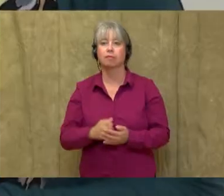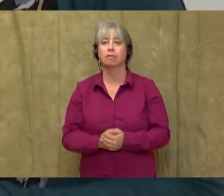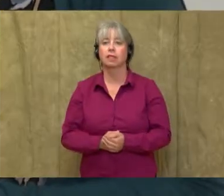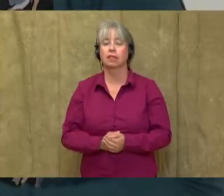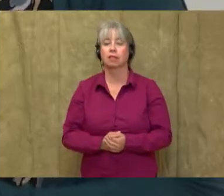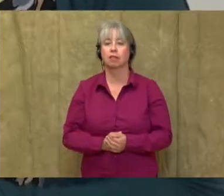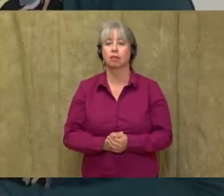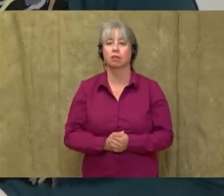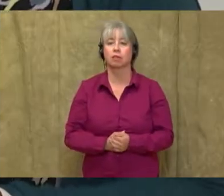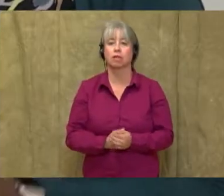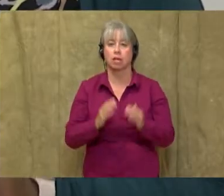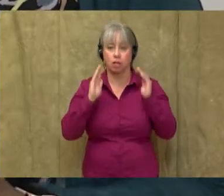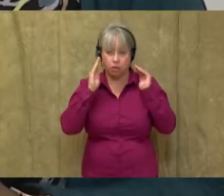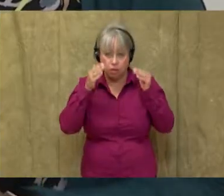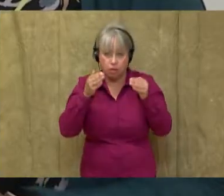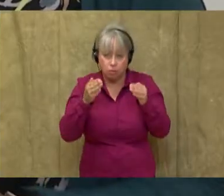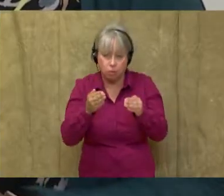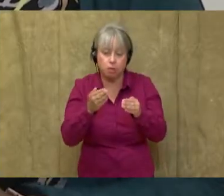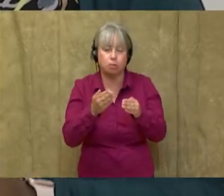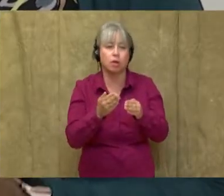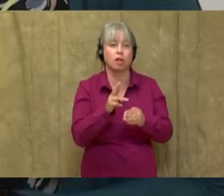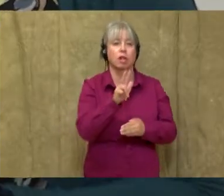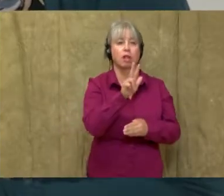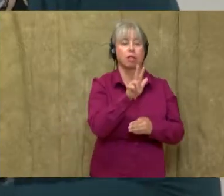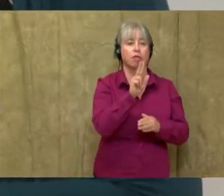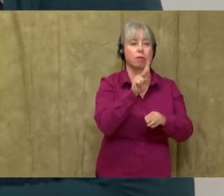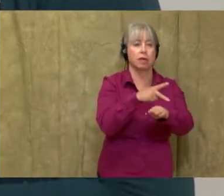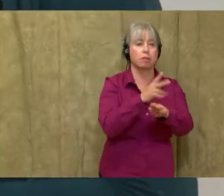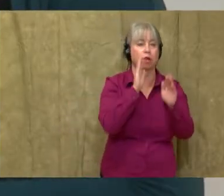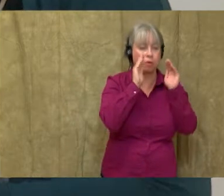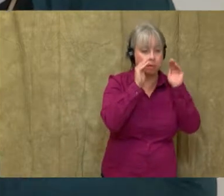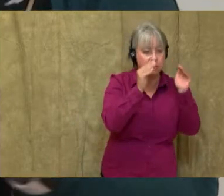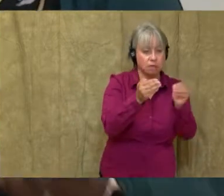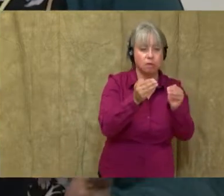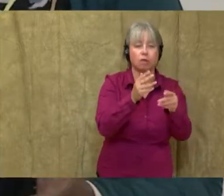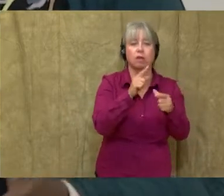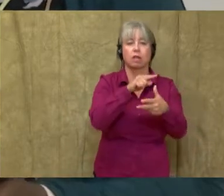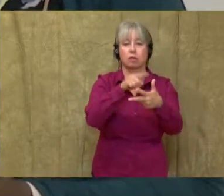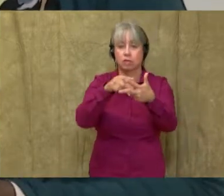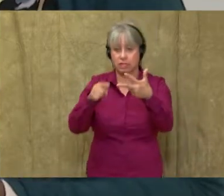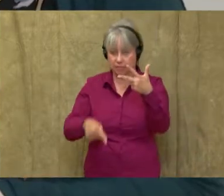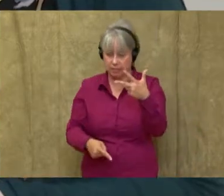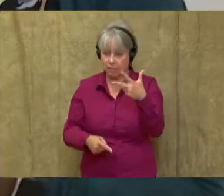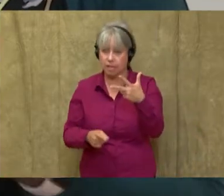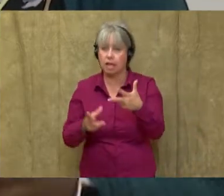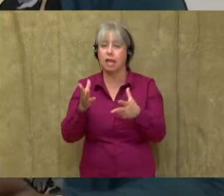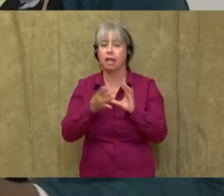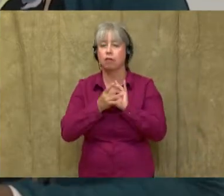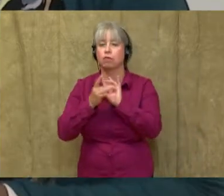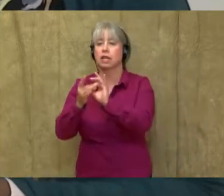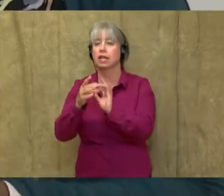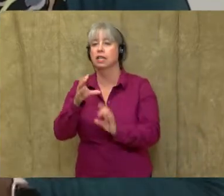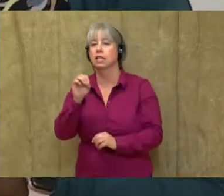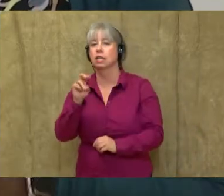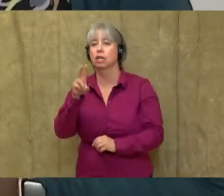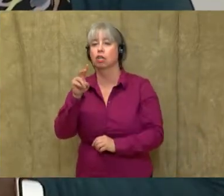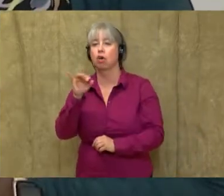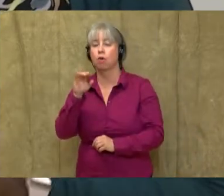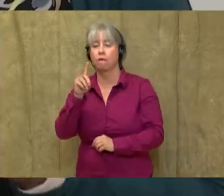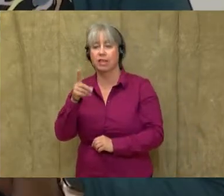standard. We're going to be focusing on 3 different poems that are on the COVID-19 pandemic that we're all experiencing today, and we're going to talk about how